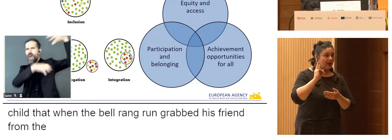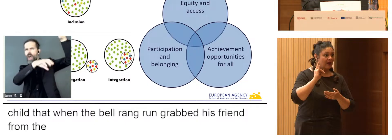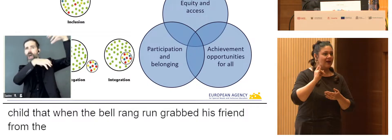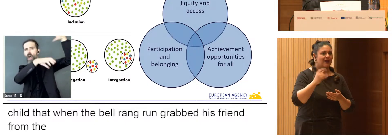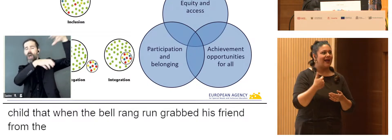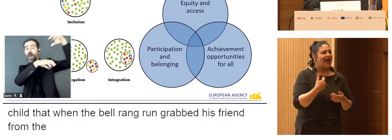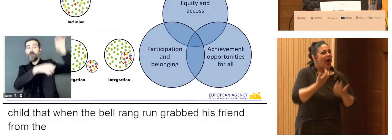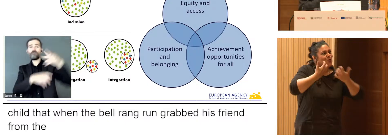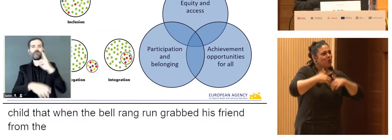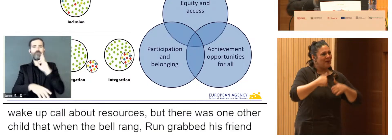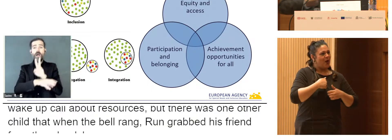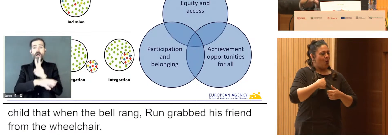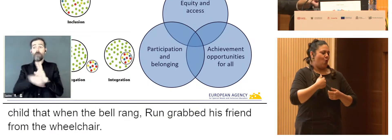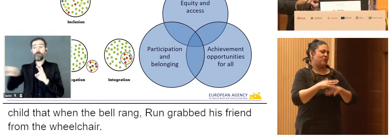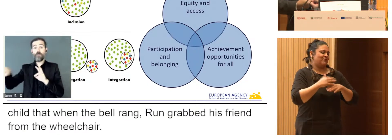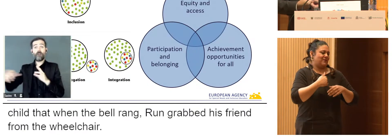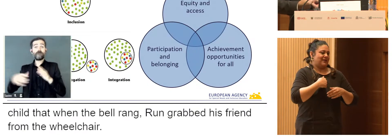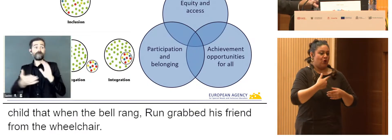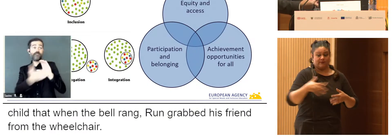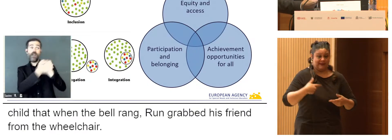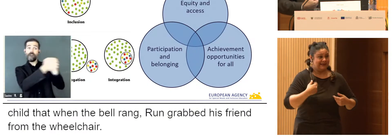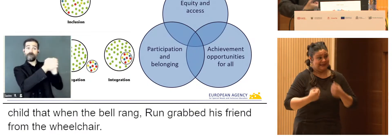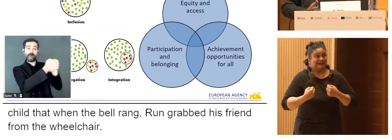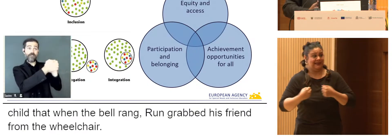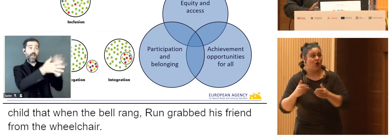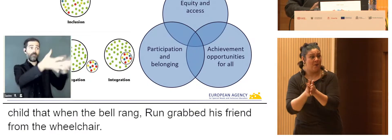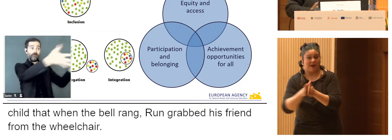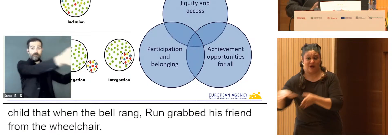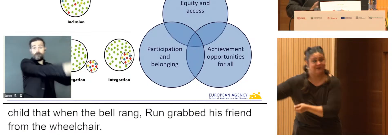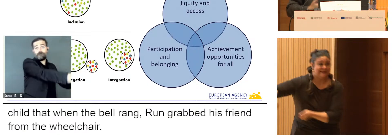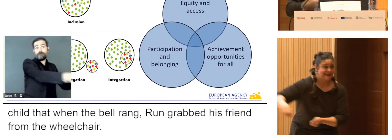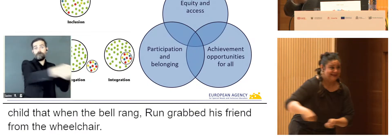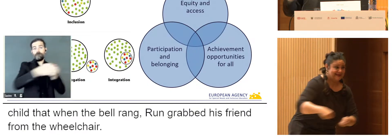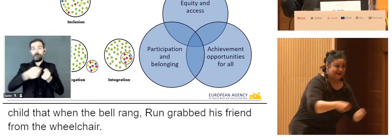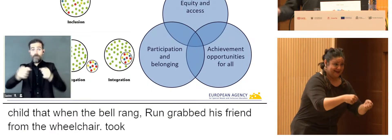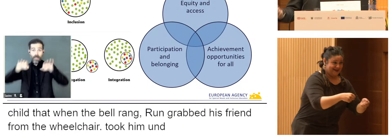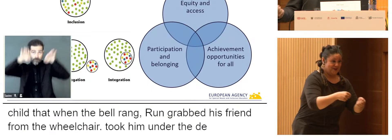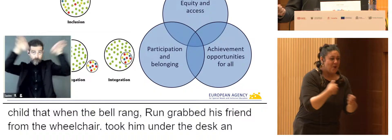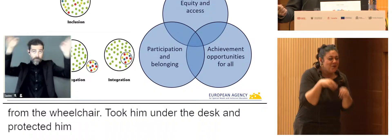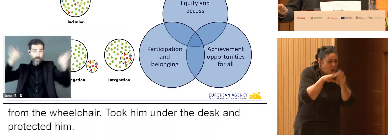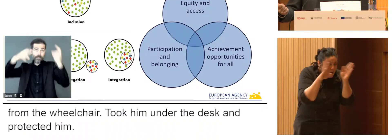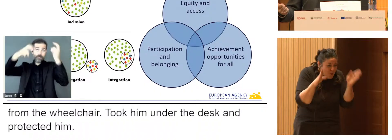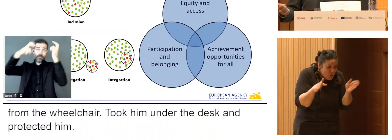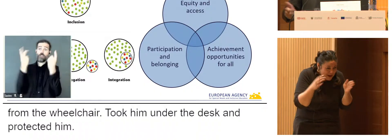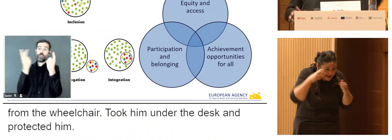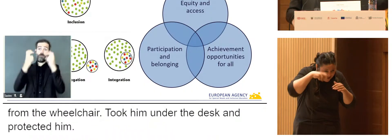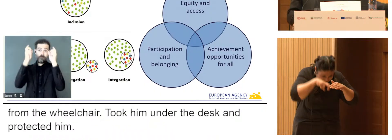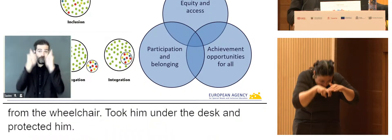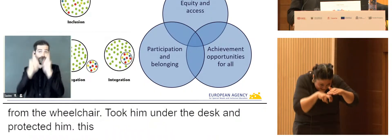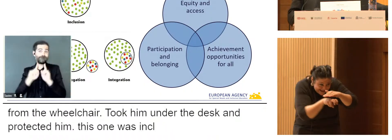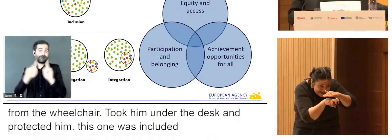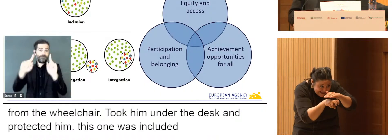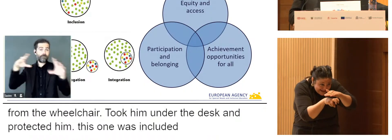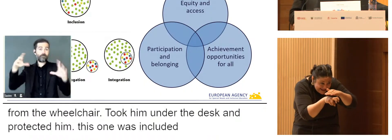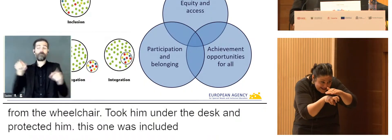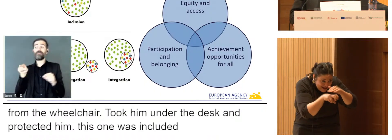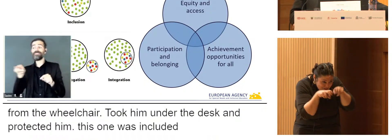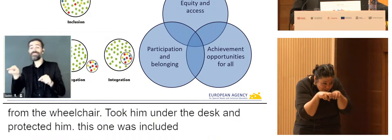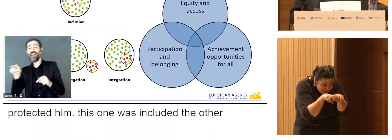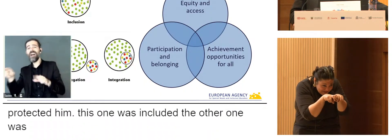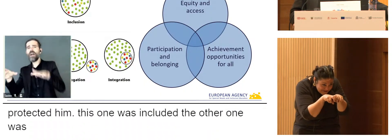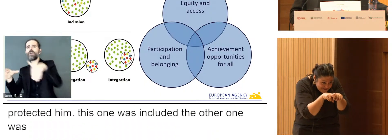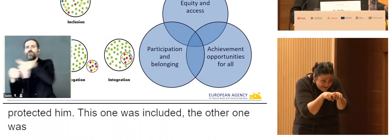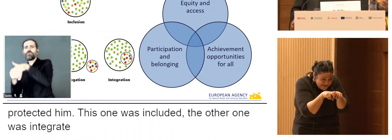wheelchair, took him under the desk, and protected him. This one was included, the other one was